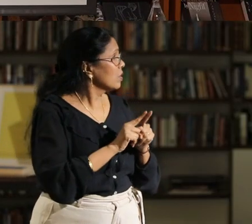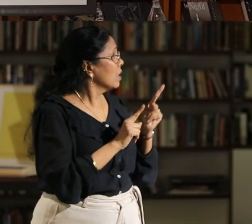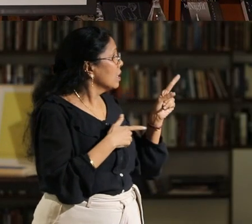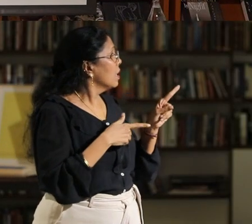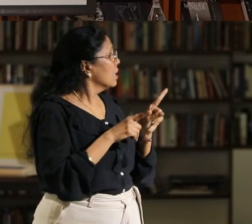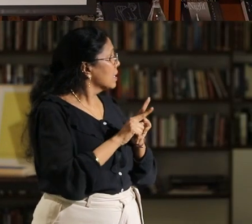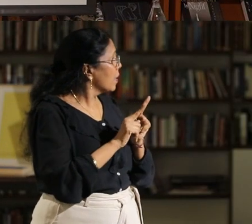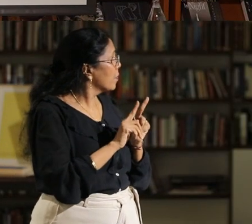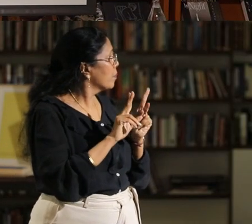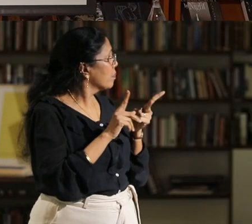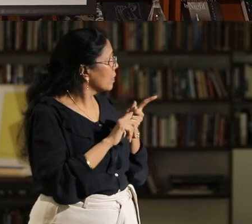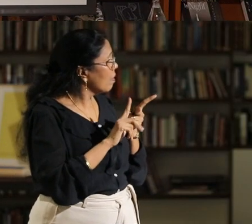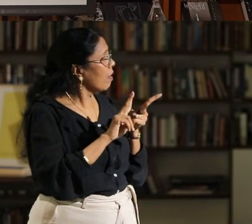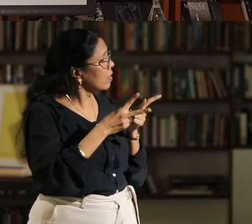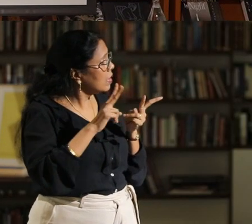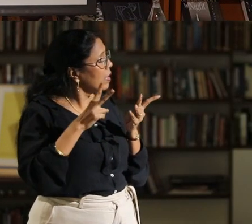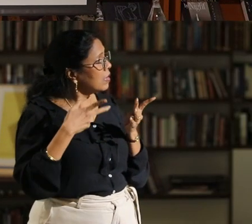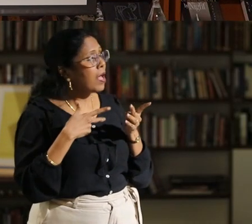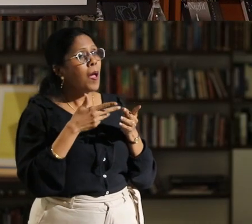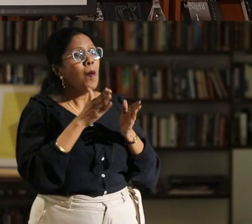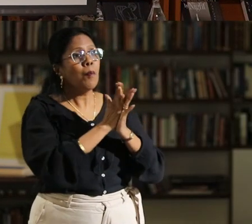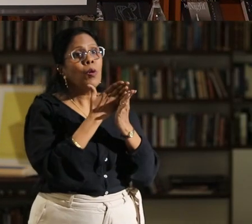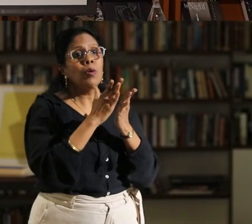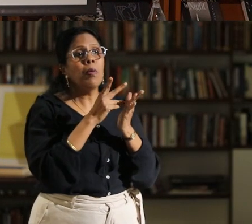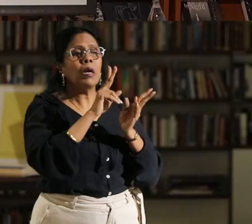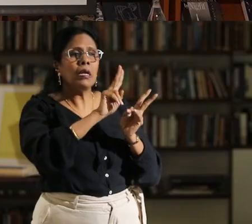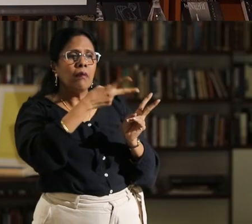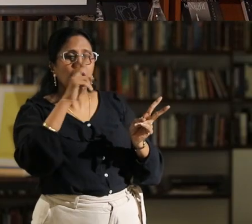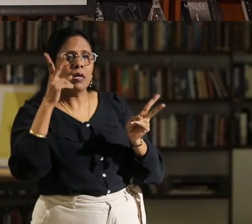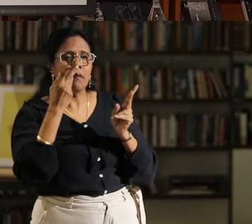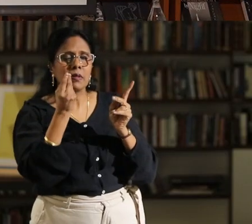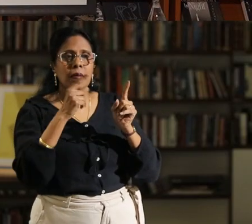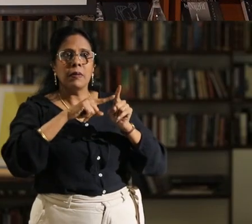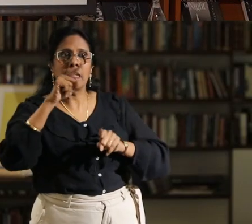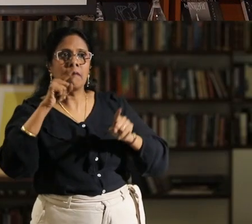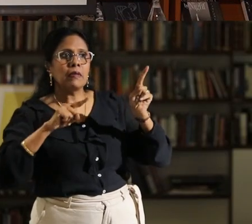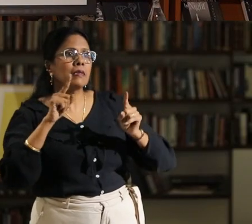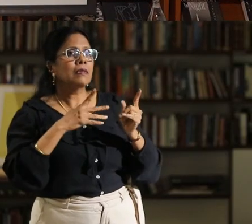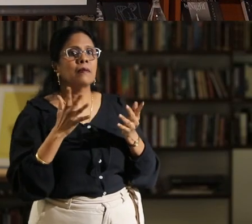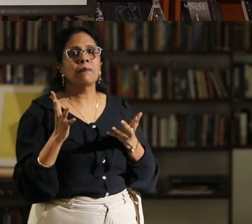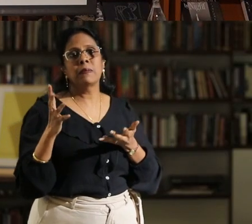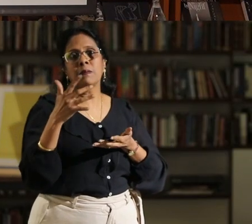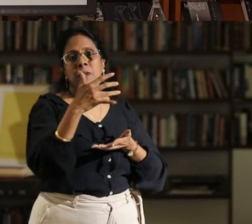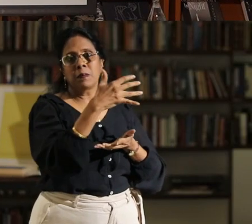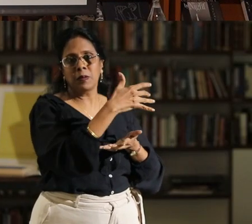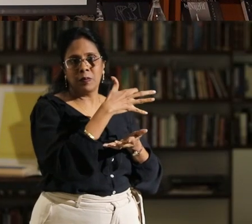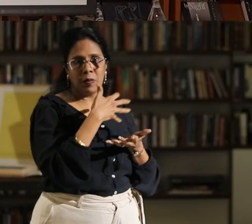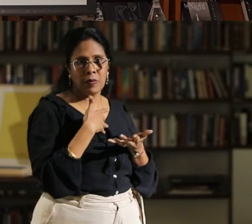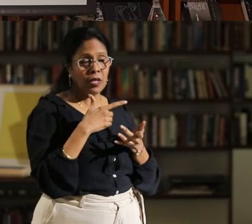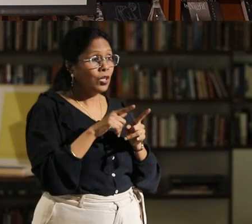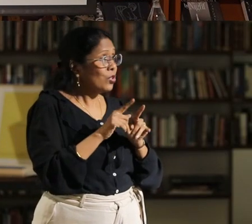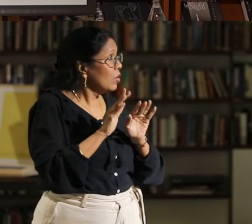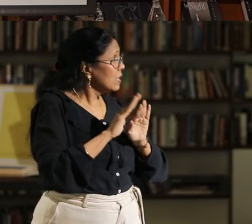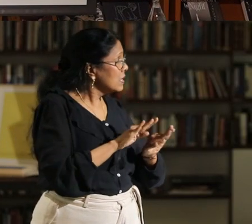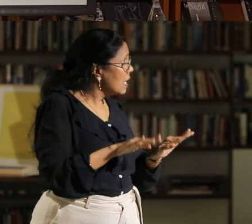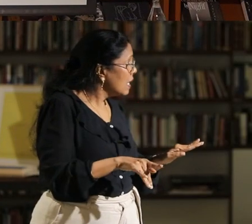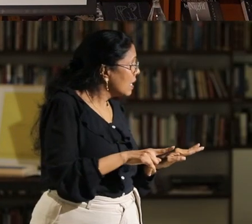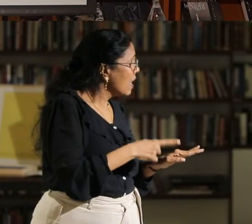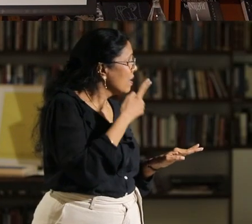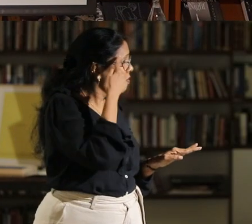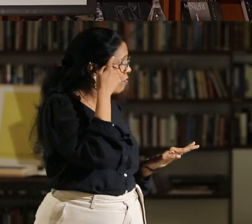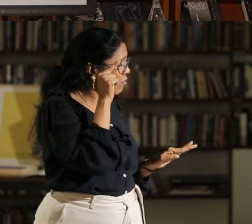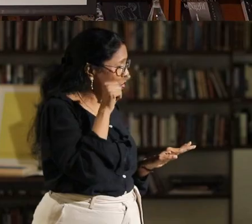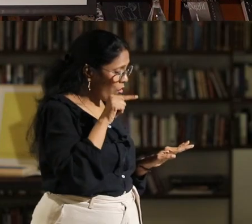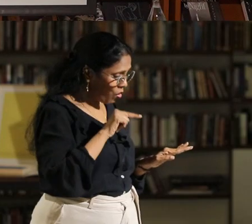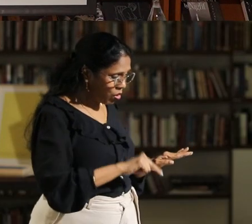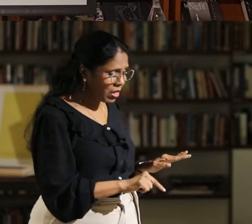various places, which I think this children's primer may have been meant